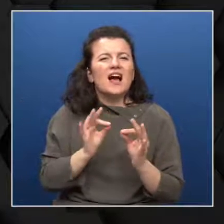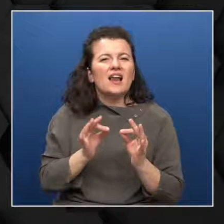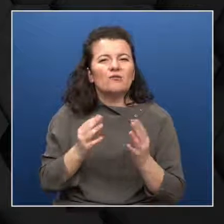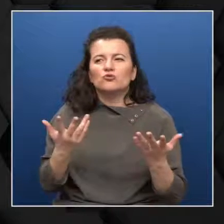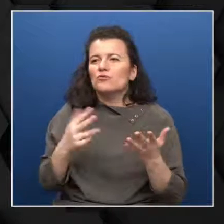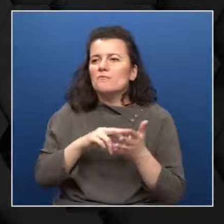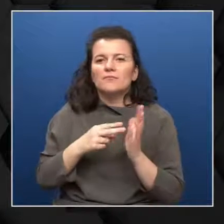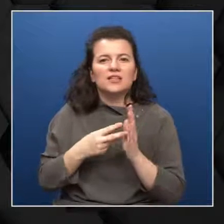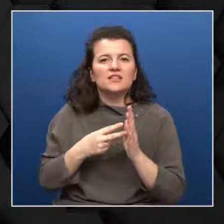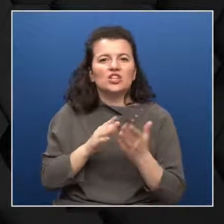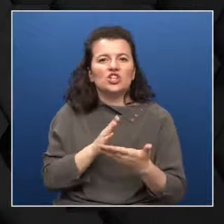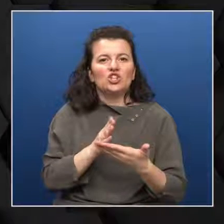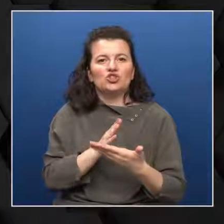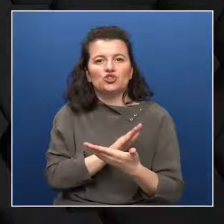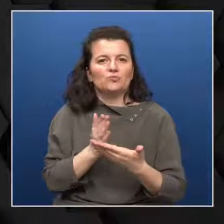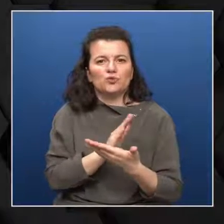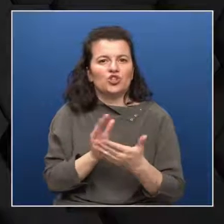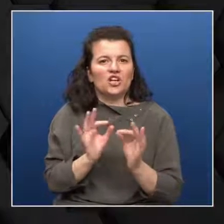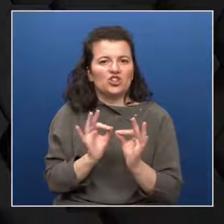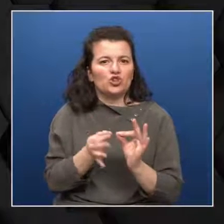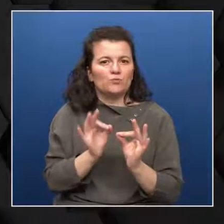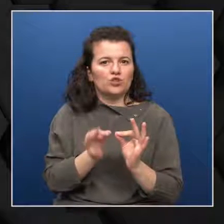ability to be able to